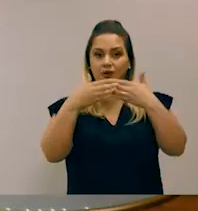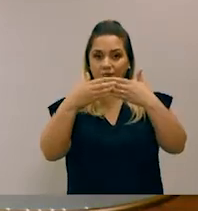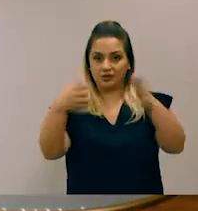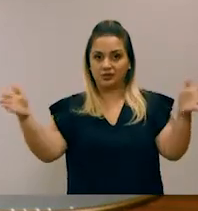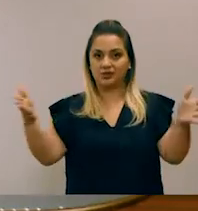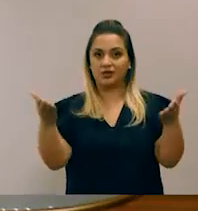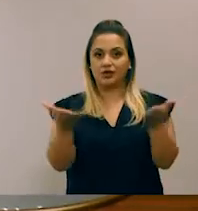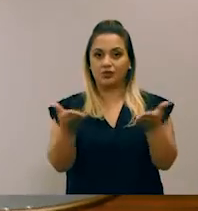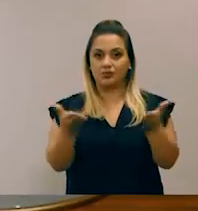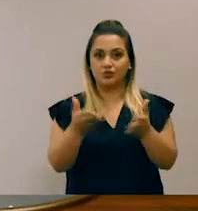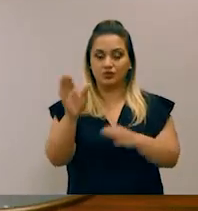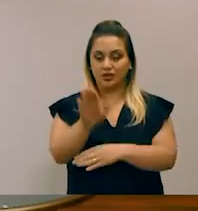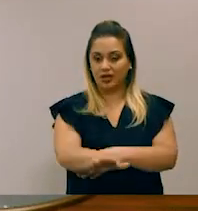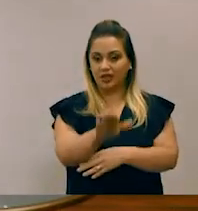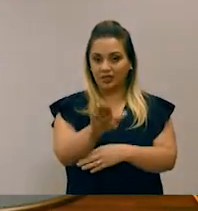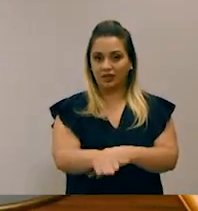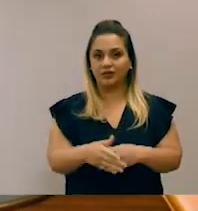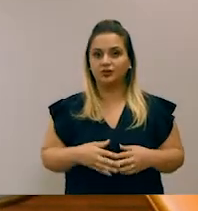present